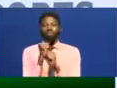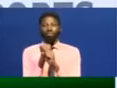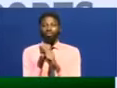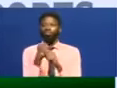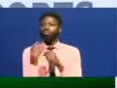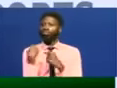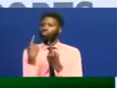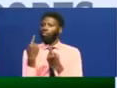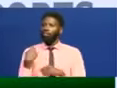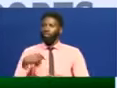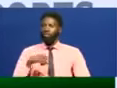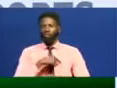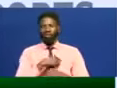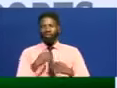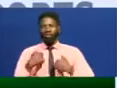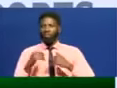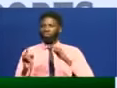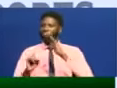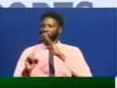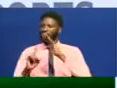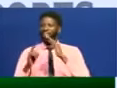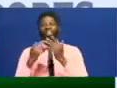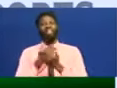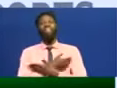a ministry that is scattered all over the place.